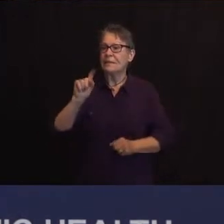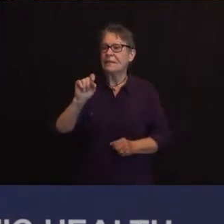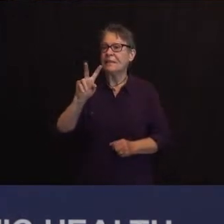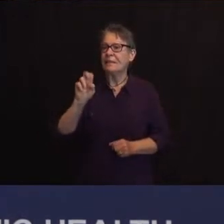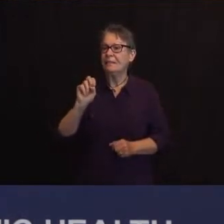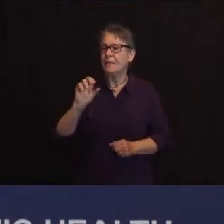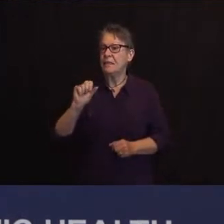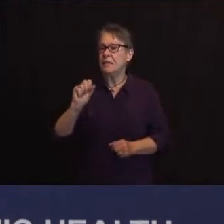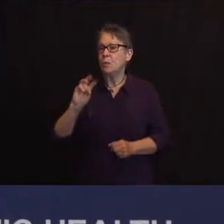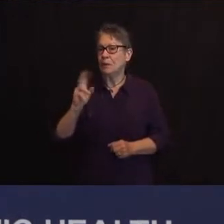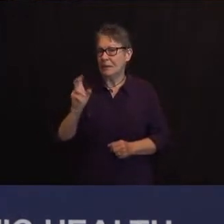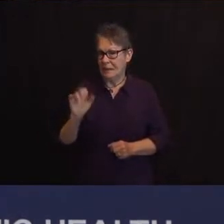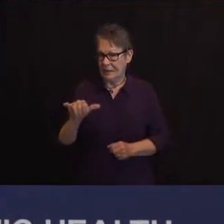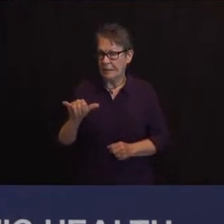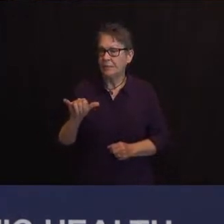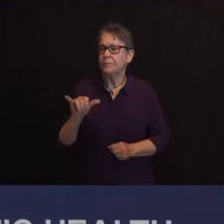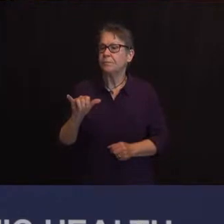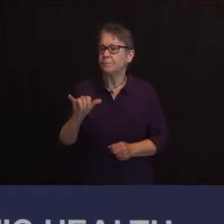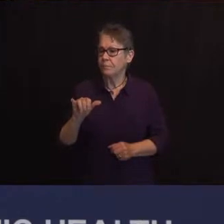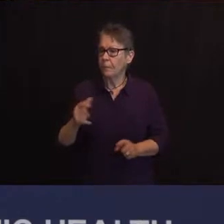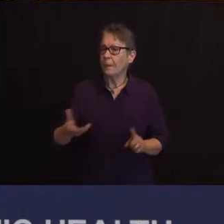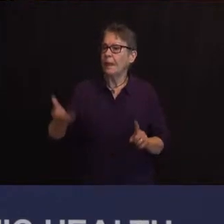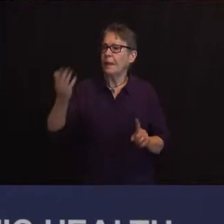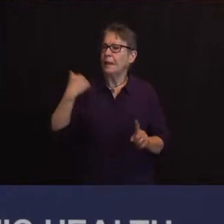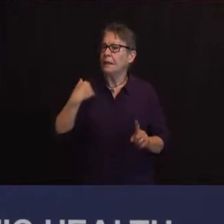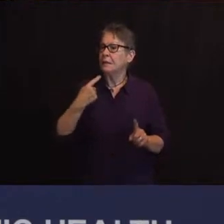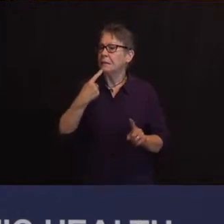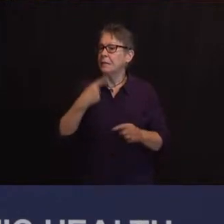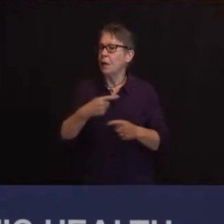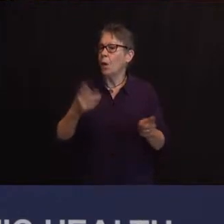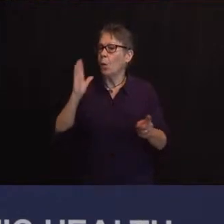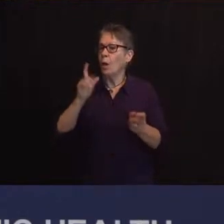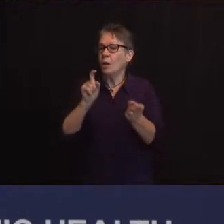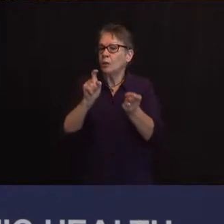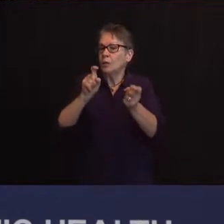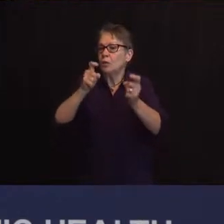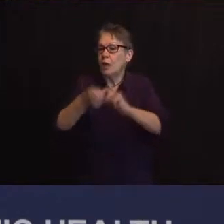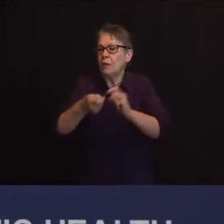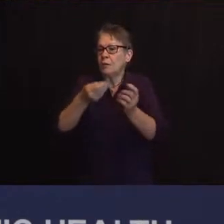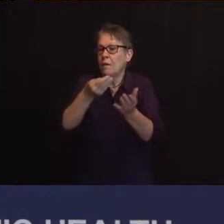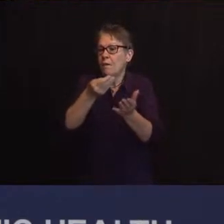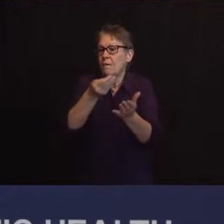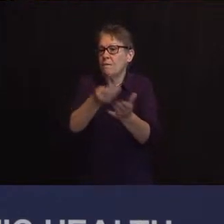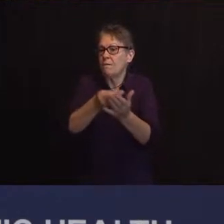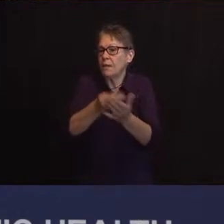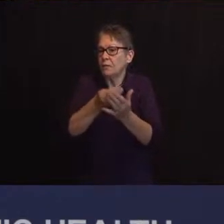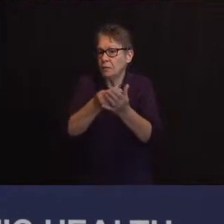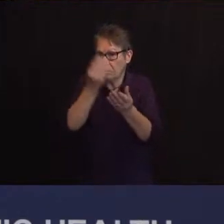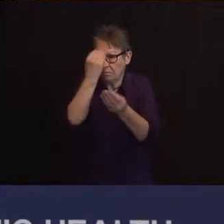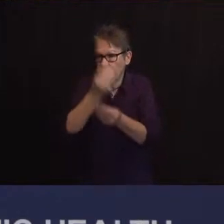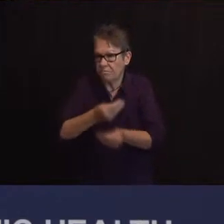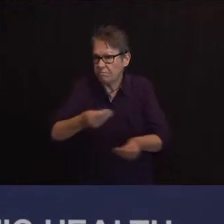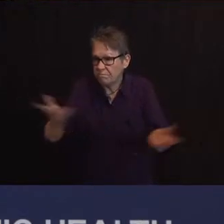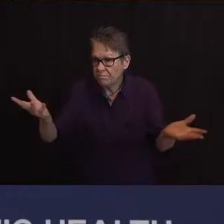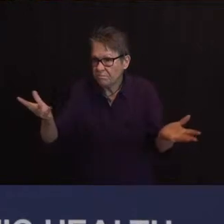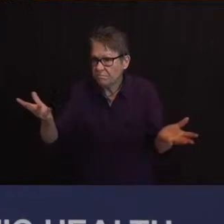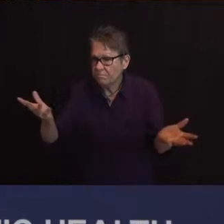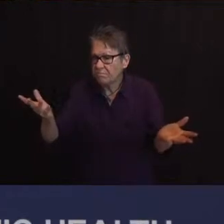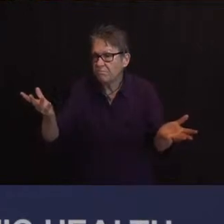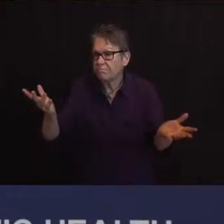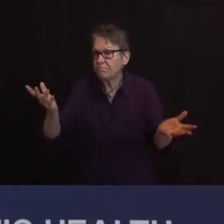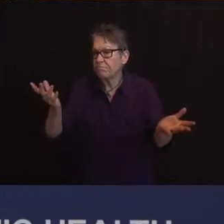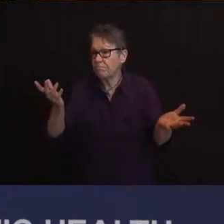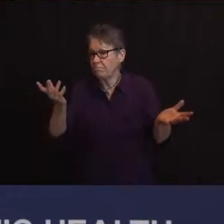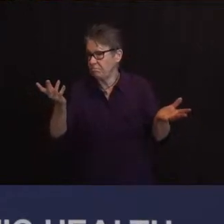to reform financial disclosures filed by legislators. There's been no real movement in that time, and I'm wondering whether or not